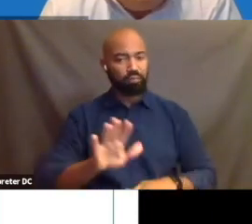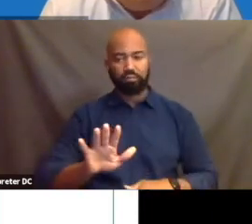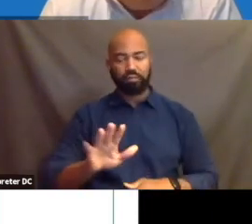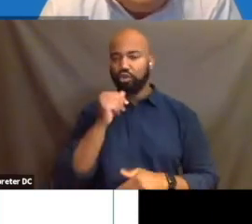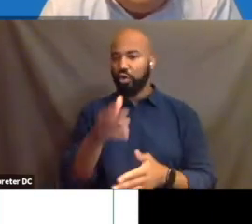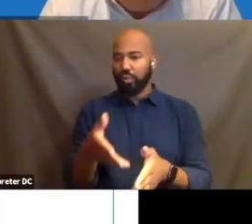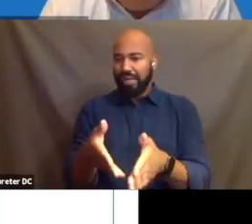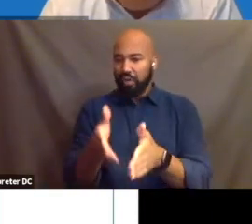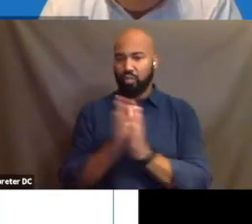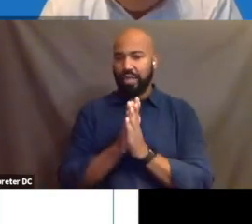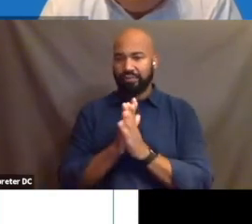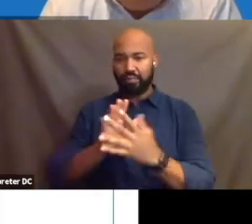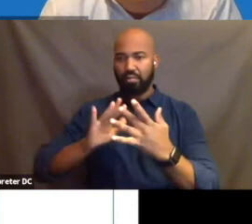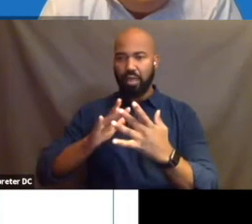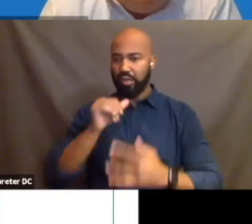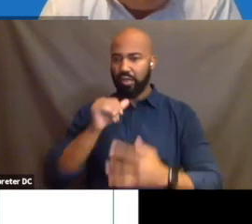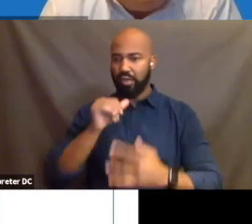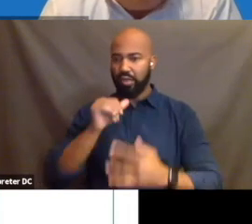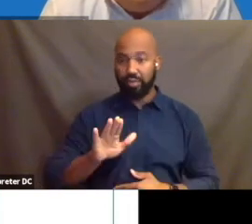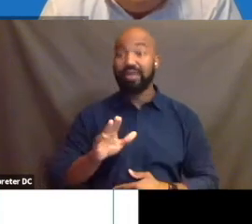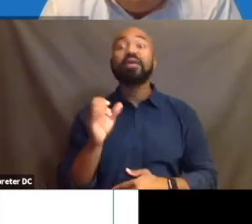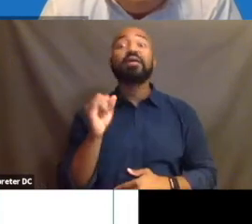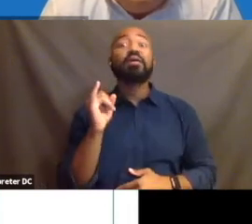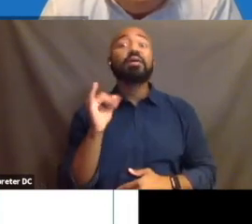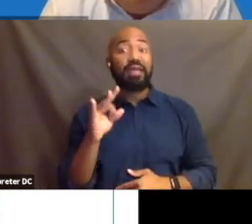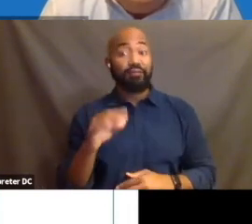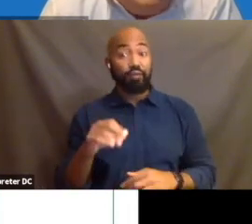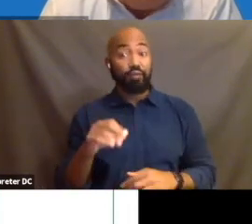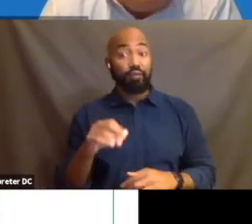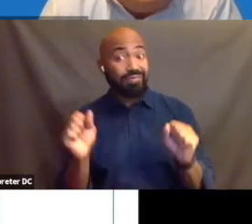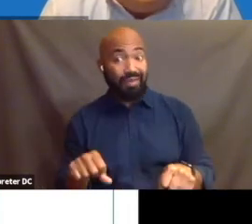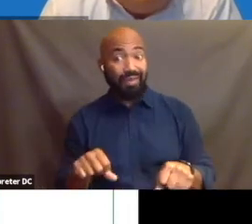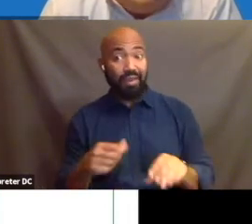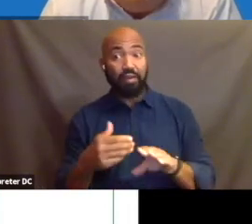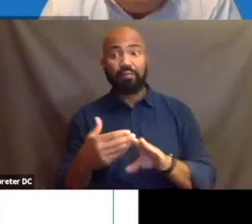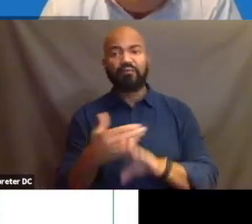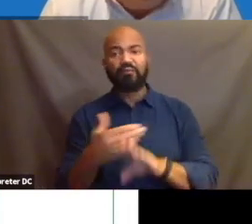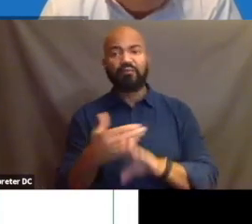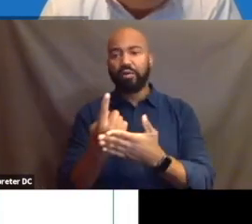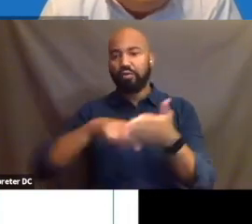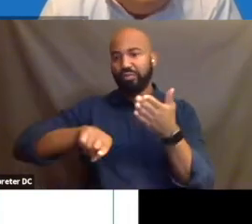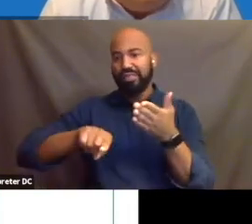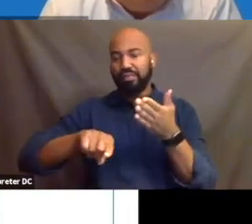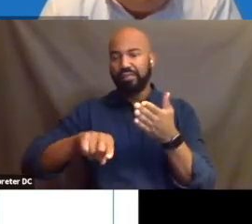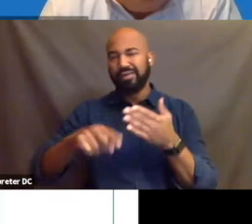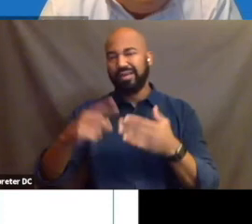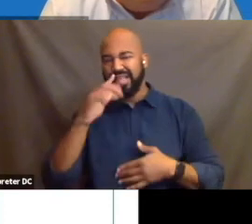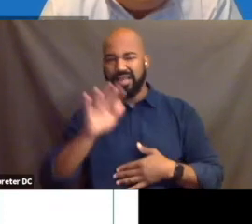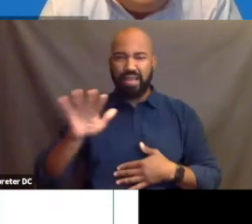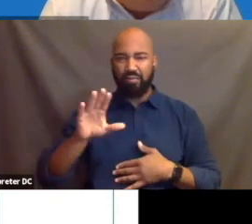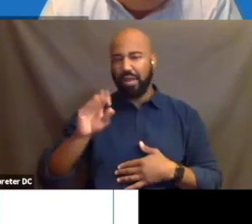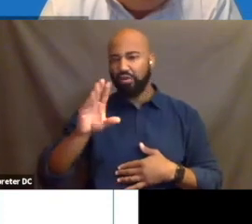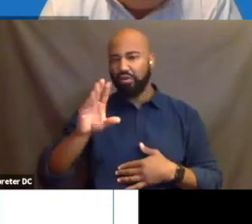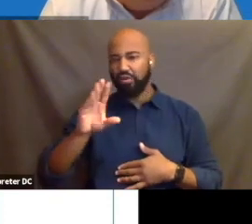ballots online unless you're able to do it by next week, by about the 15th of the month,